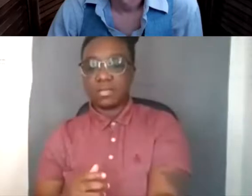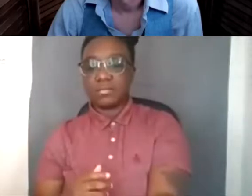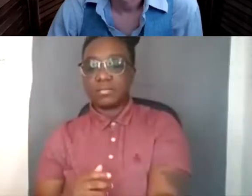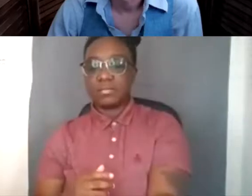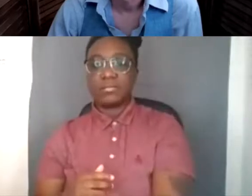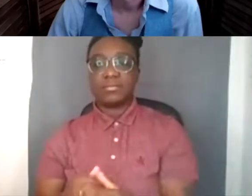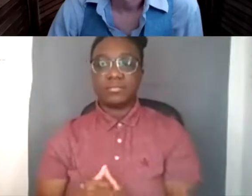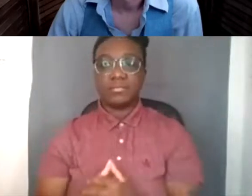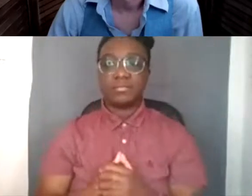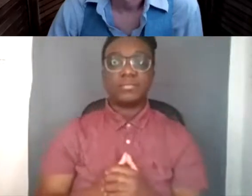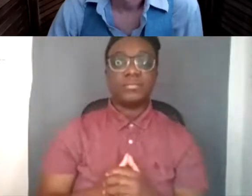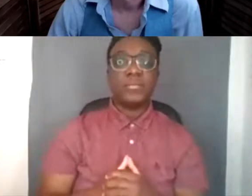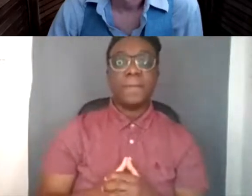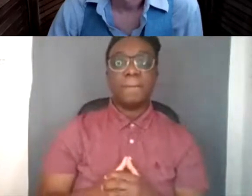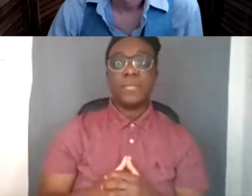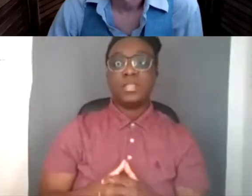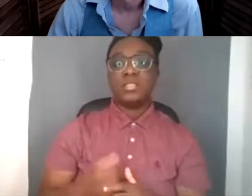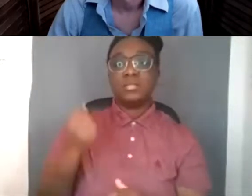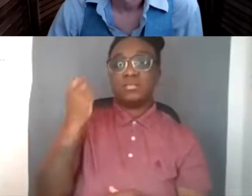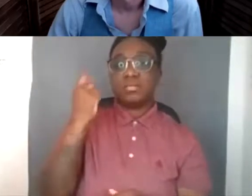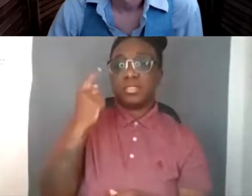because we did that every day